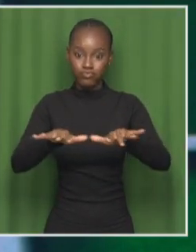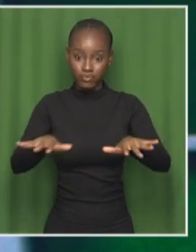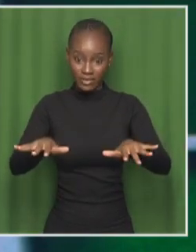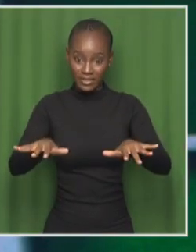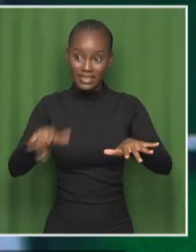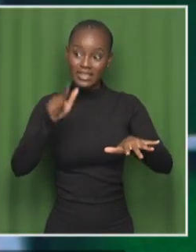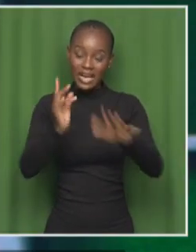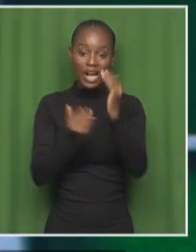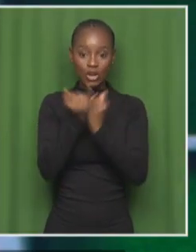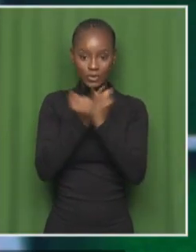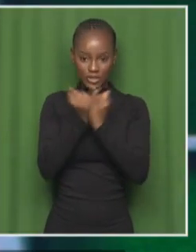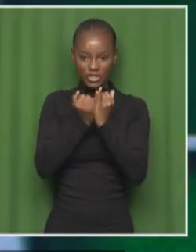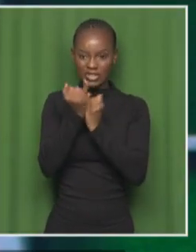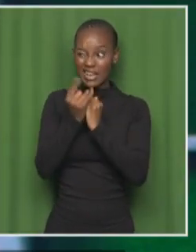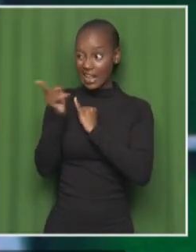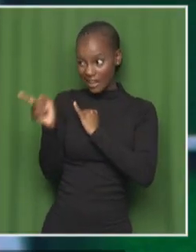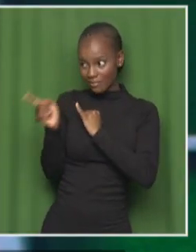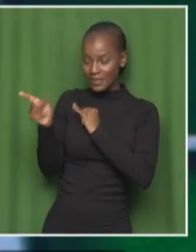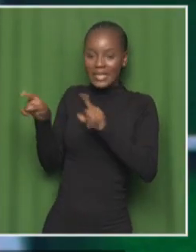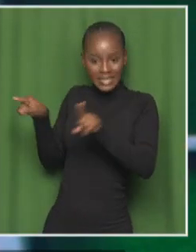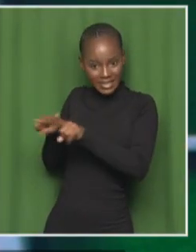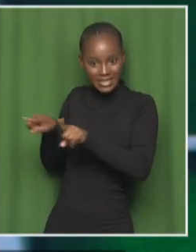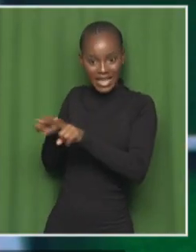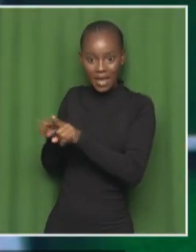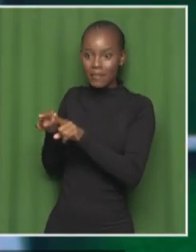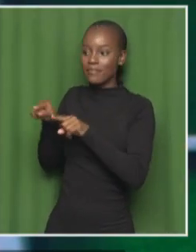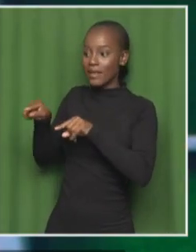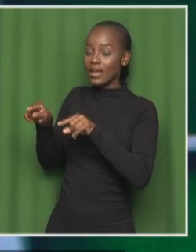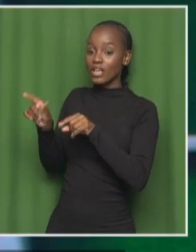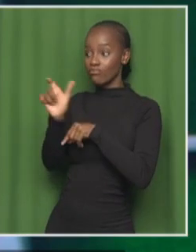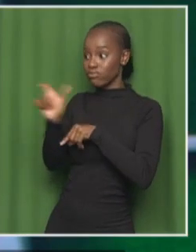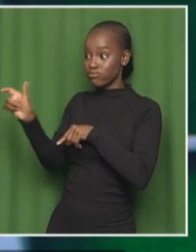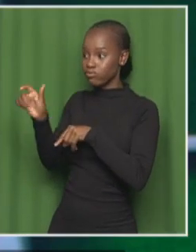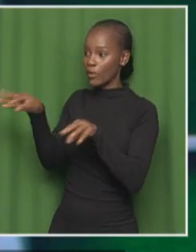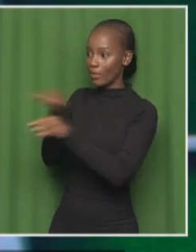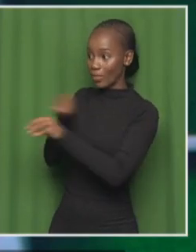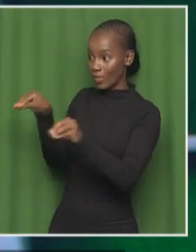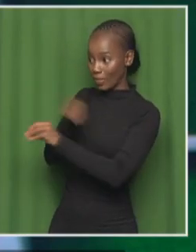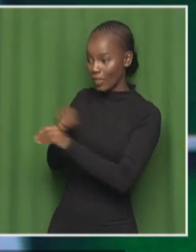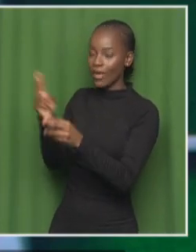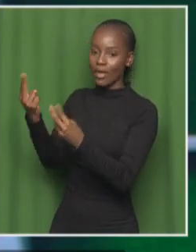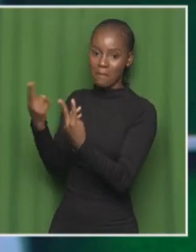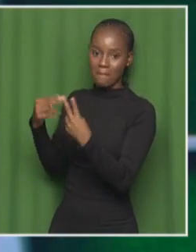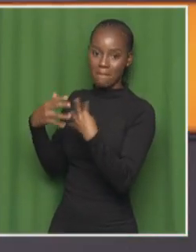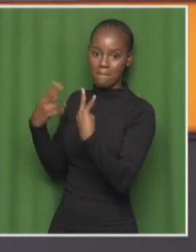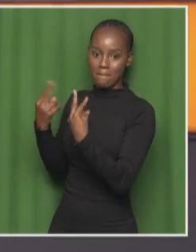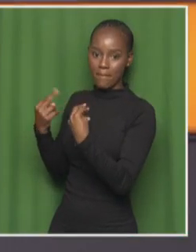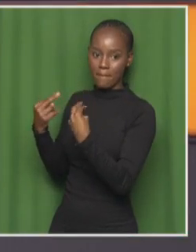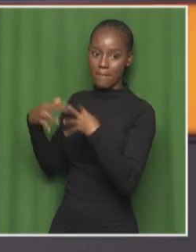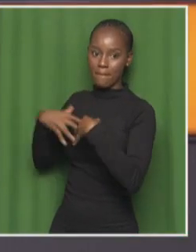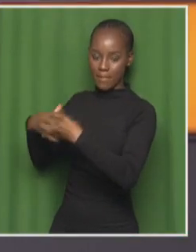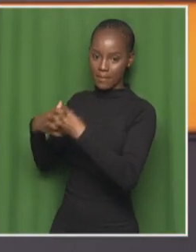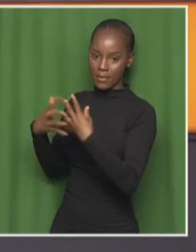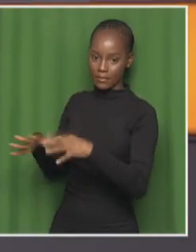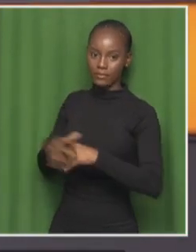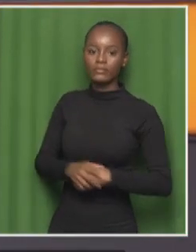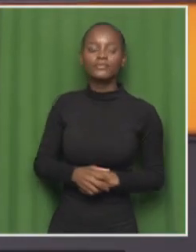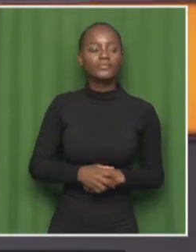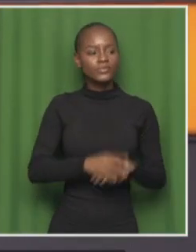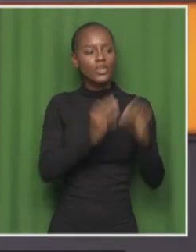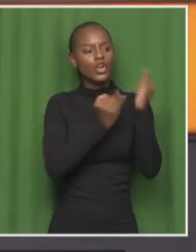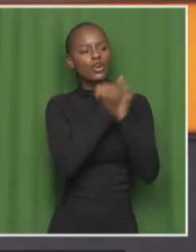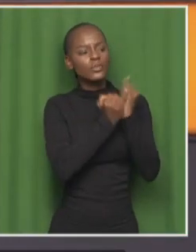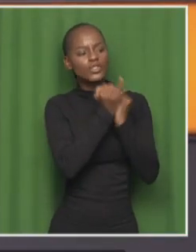a competition, but it's a new sport that they are introducing at this particular games. Okay, so how does the tournament work? And the 6, how were